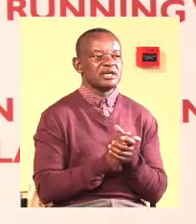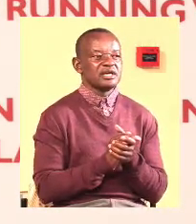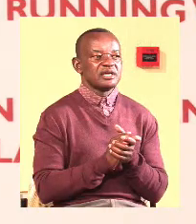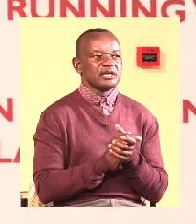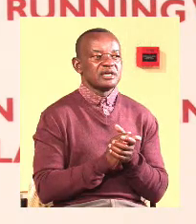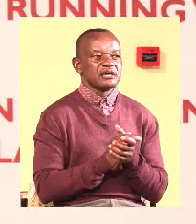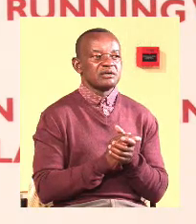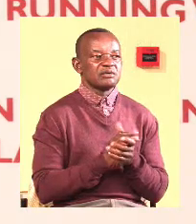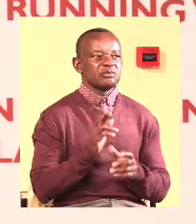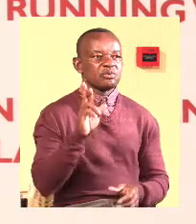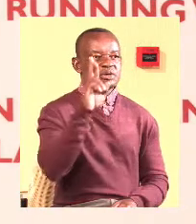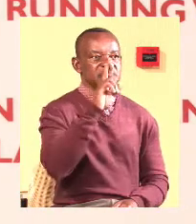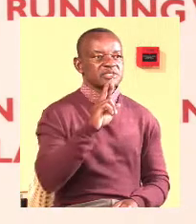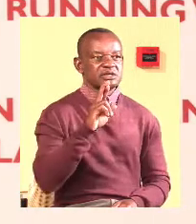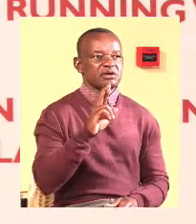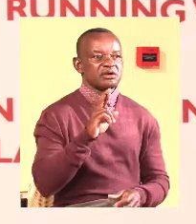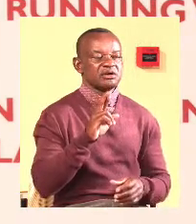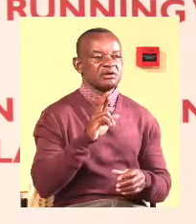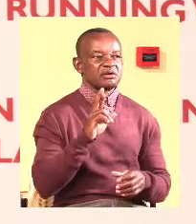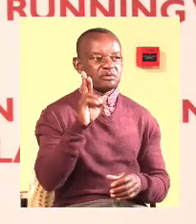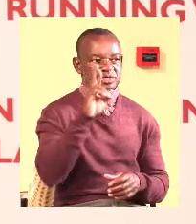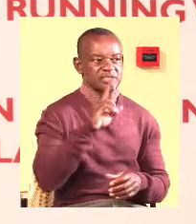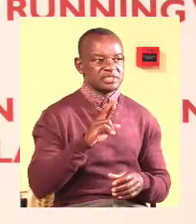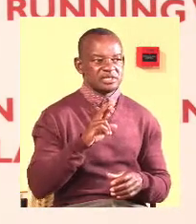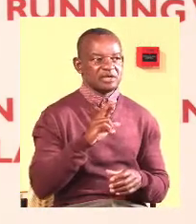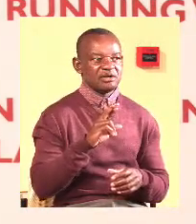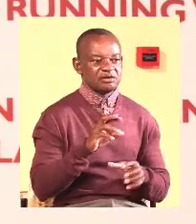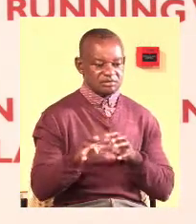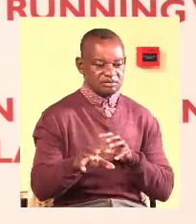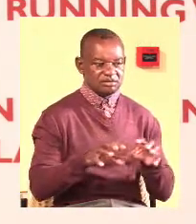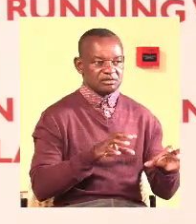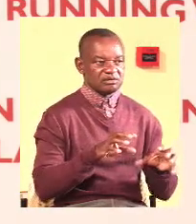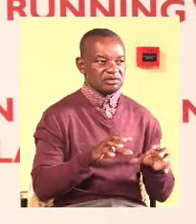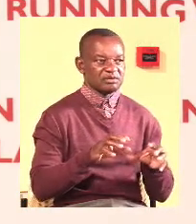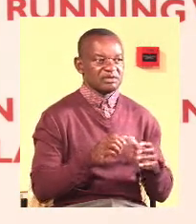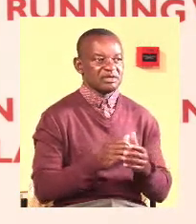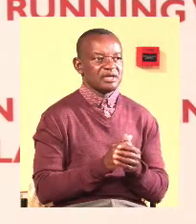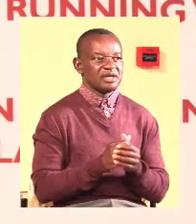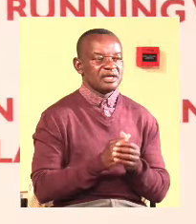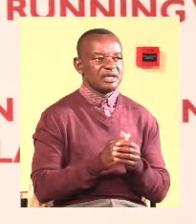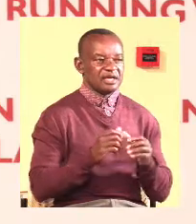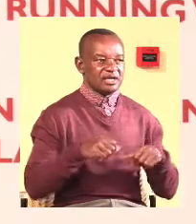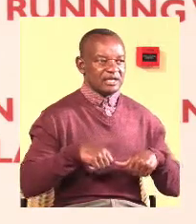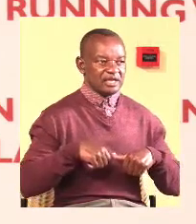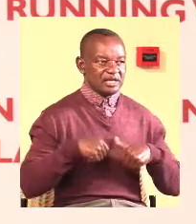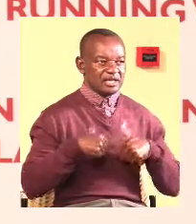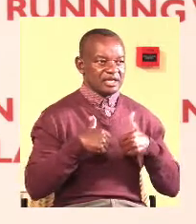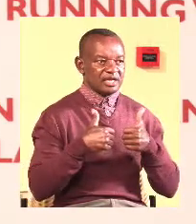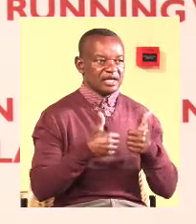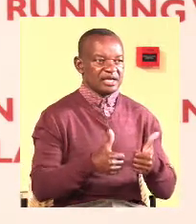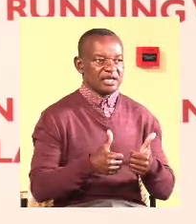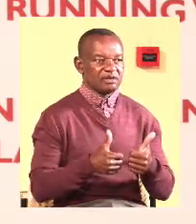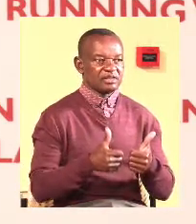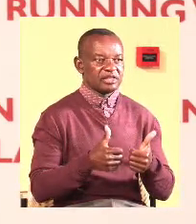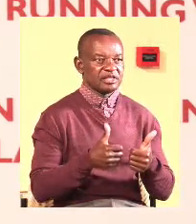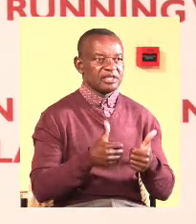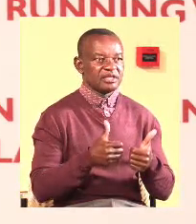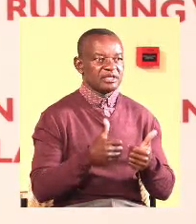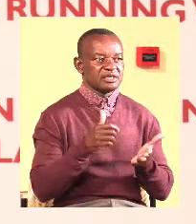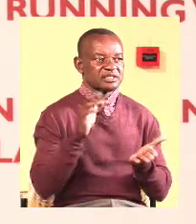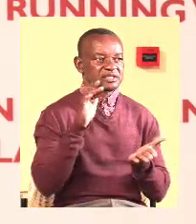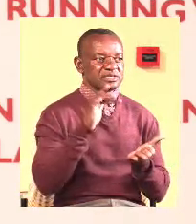them? Districts, regional districts, health officers. Response committee. Yeah. So